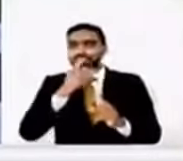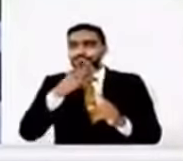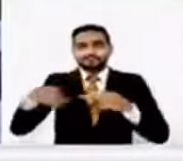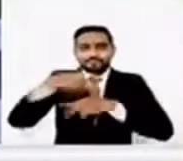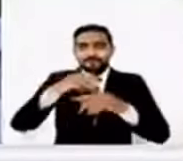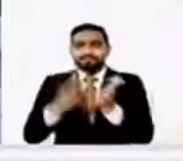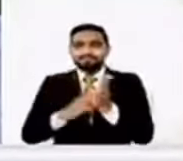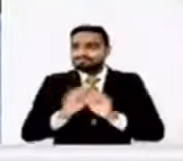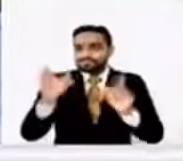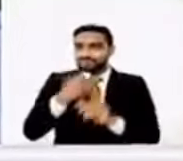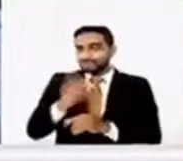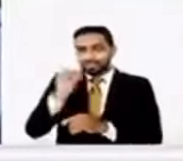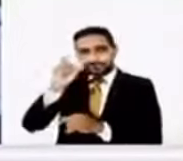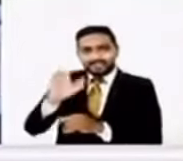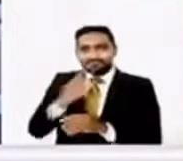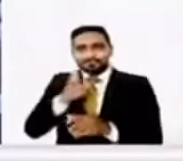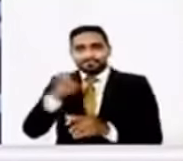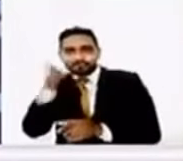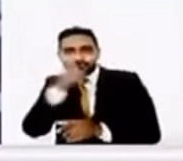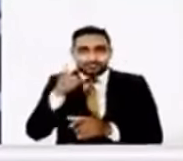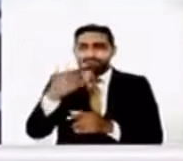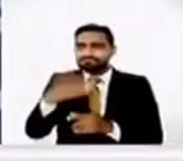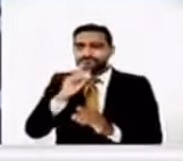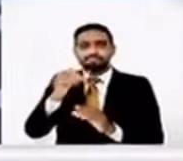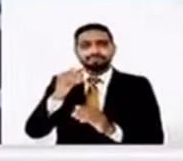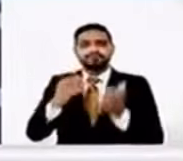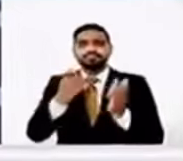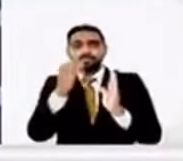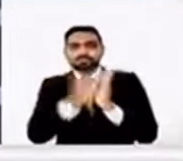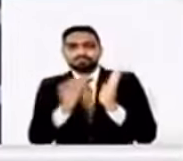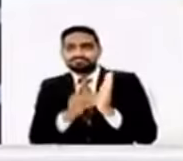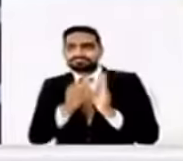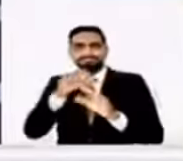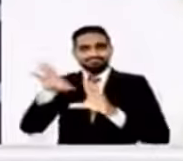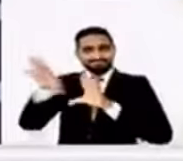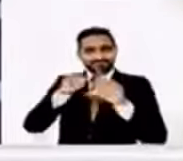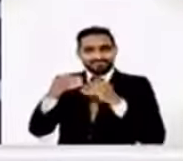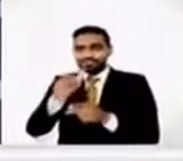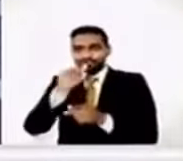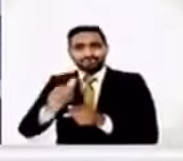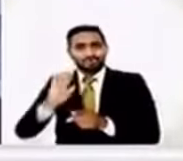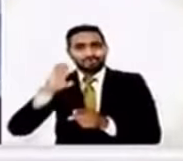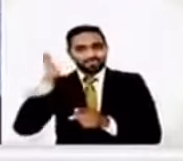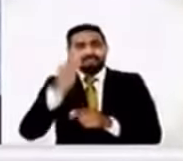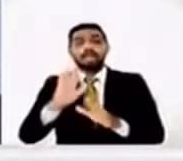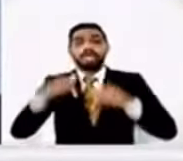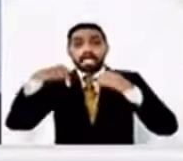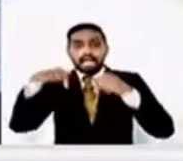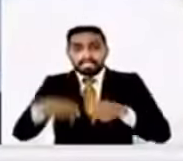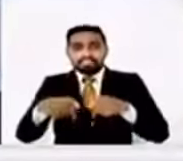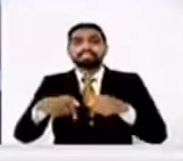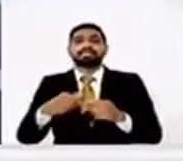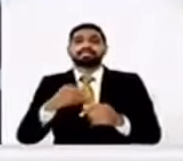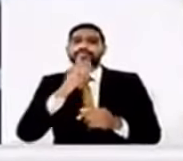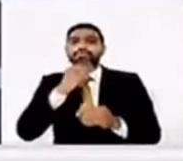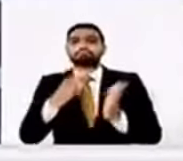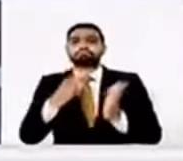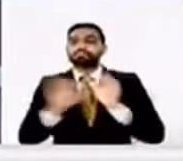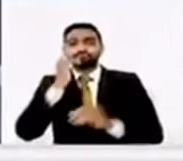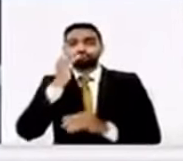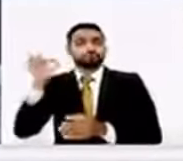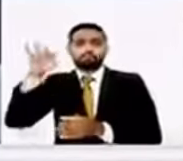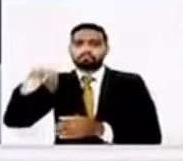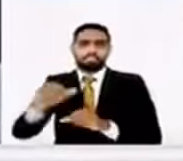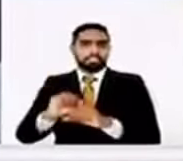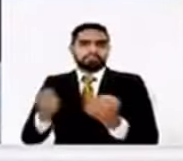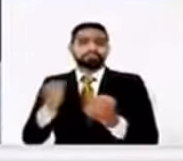comment on the budget, this time the media was not allowed in. There were strict measures in place due to COVID-19. And let's